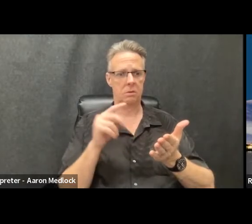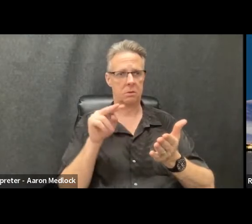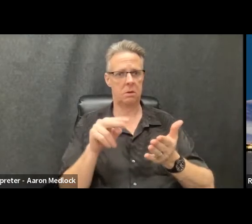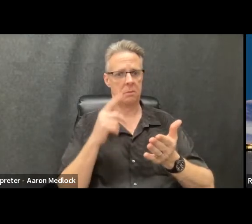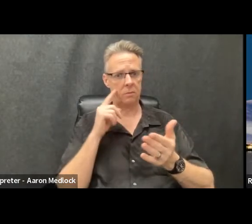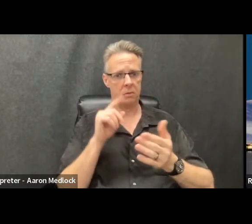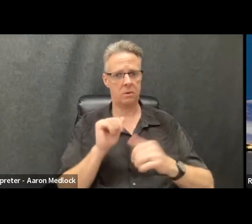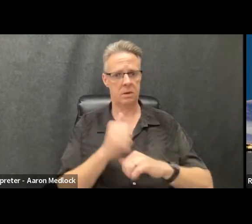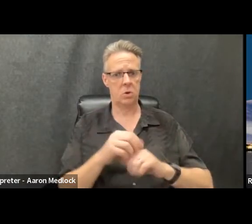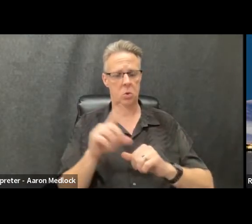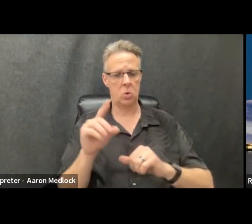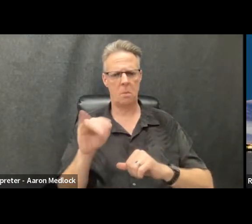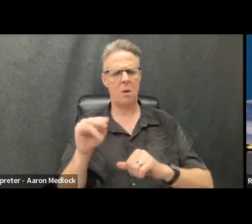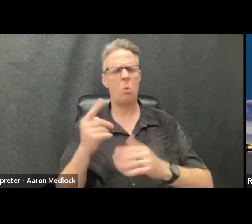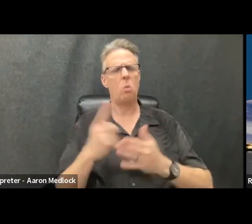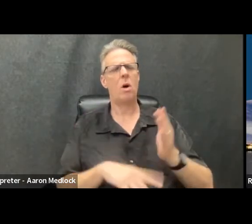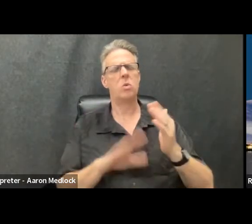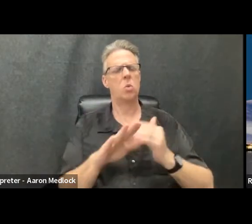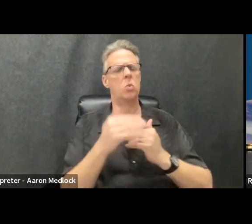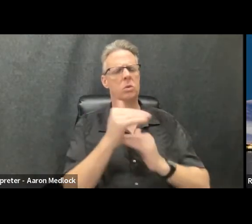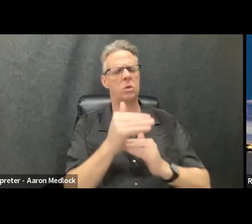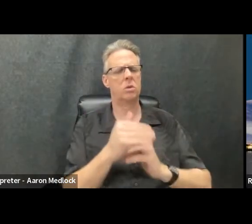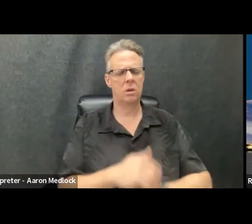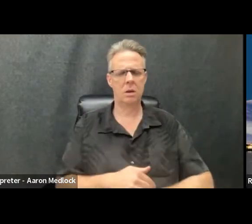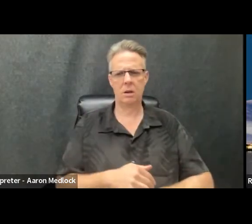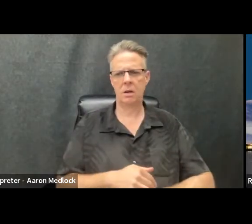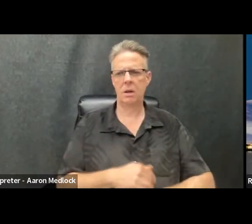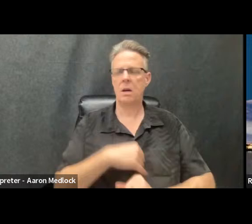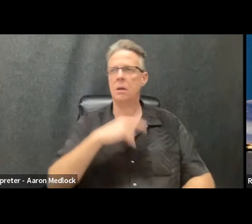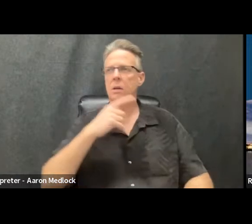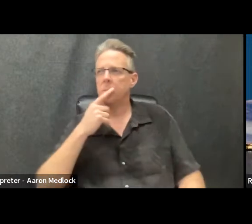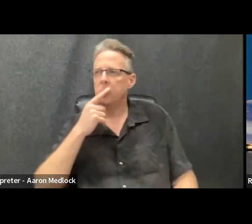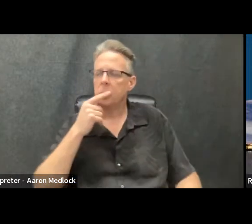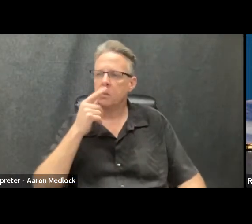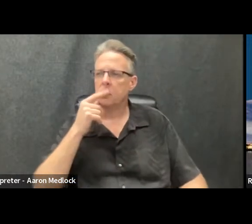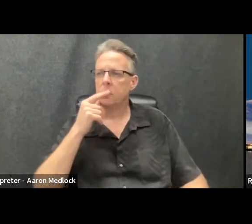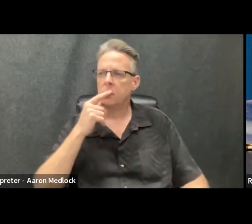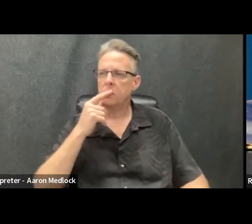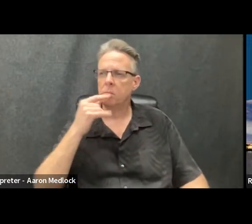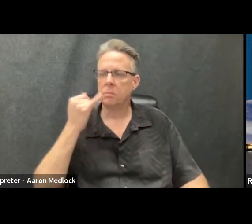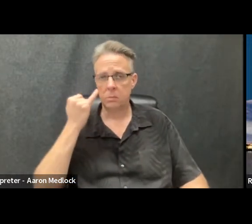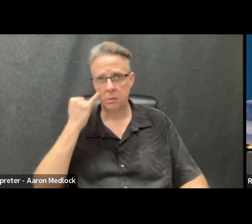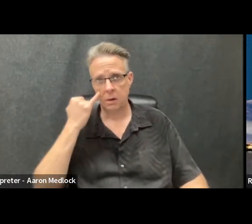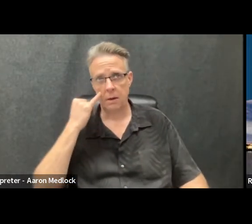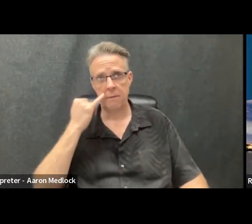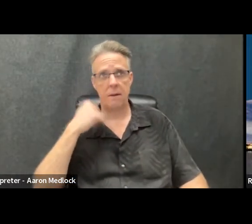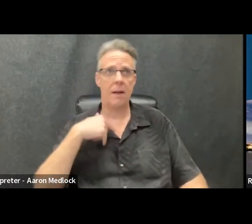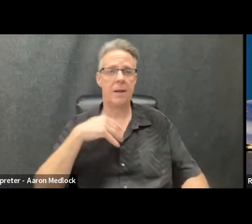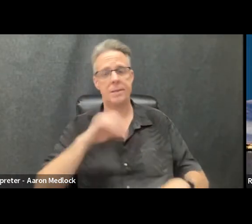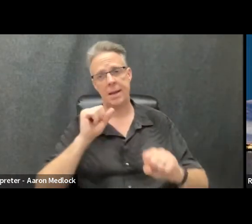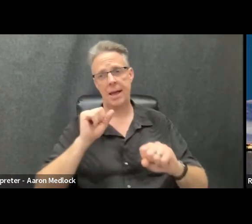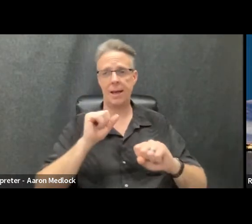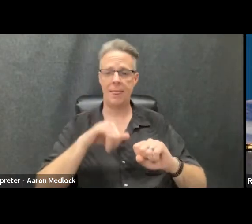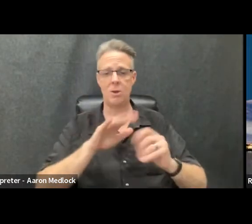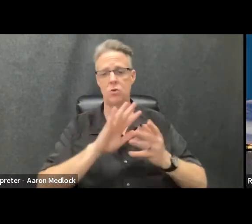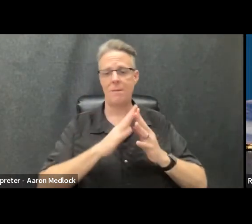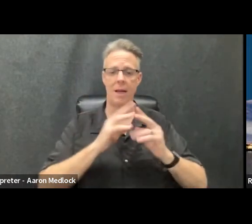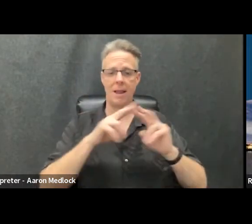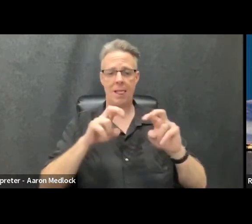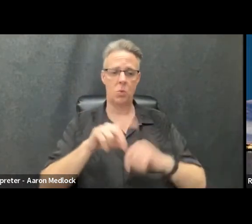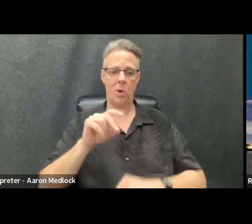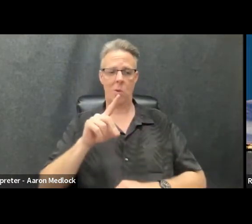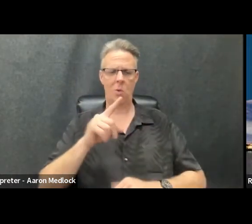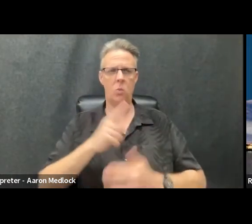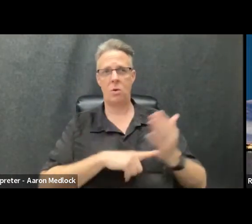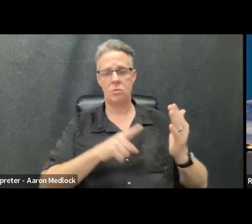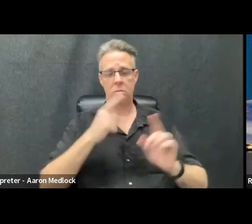or something, or what are the restrictions? I've got to think if, traffic analysis 101 probably says what you're really